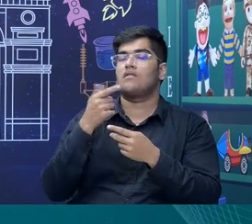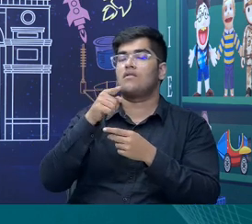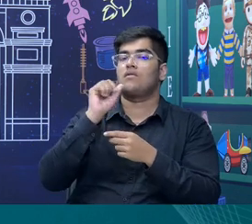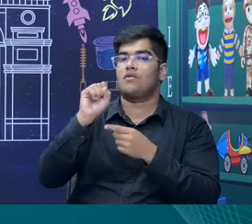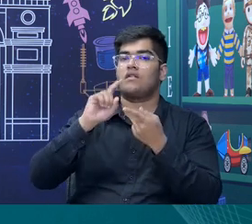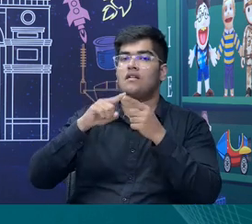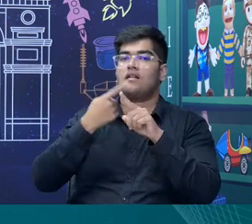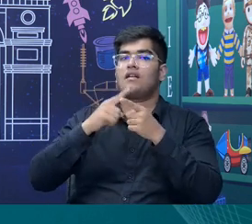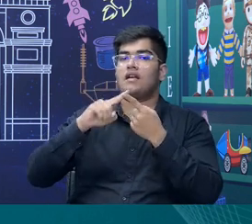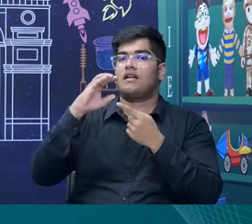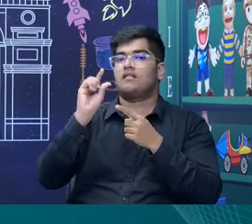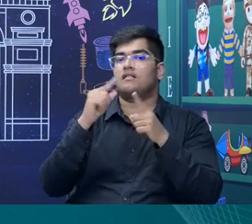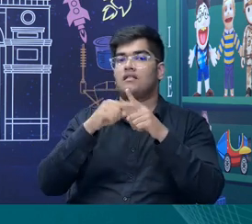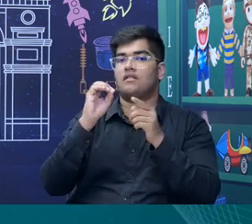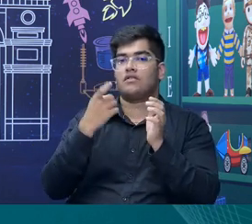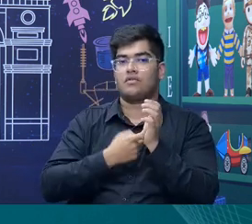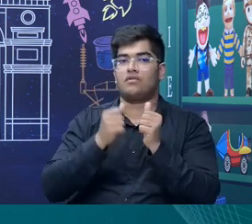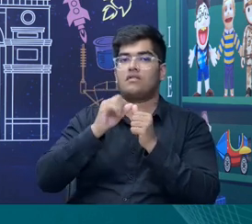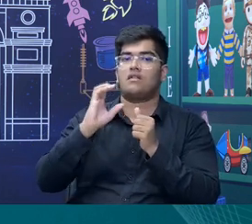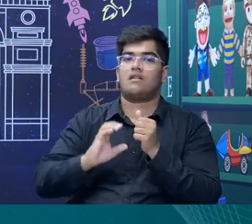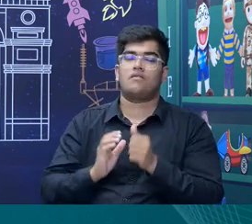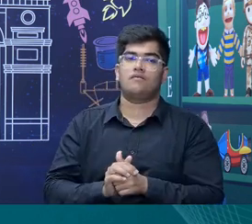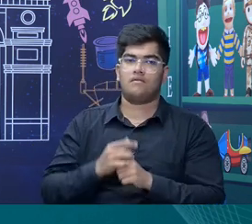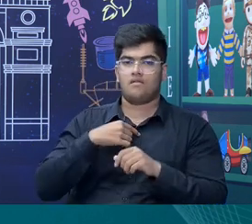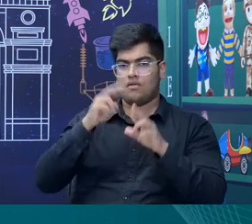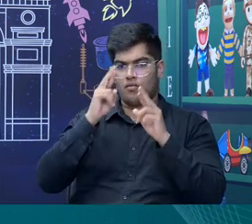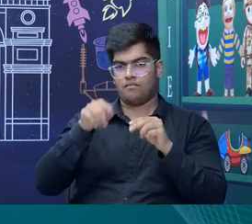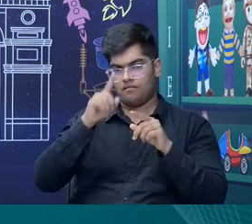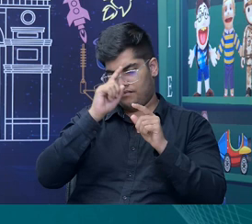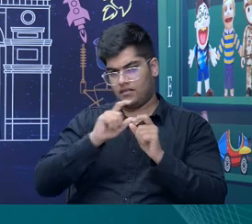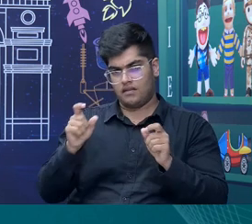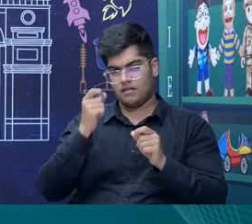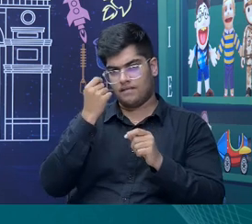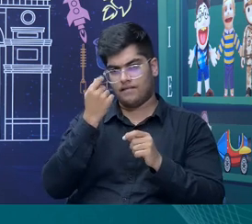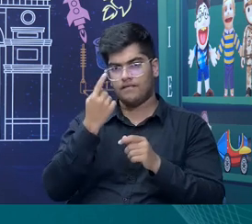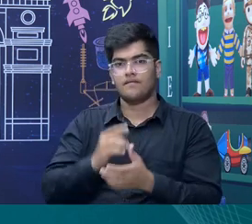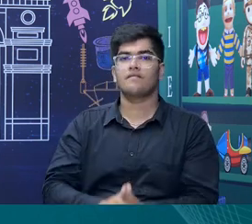executor's account I hope this is clear